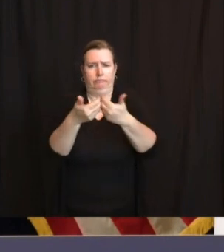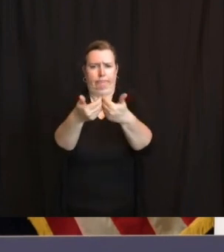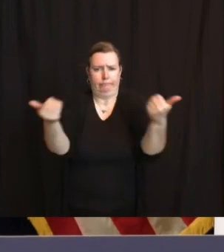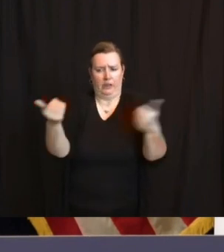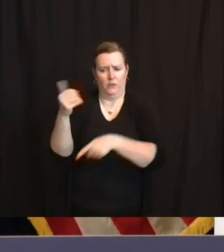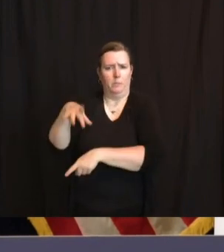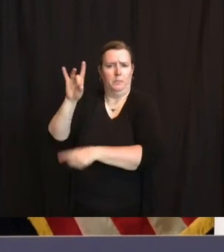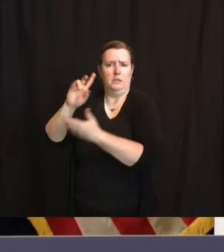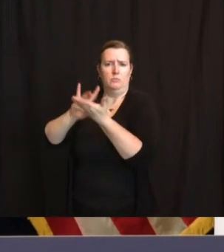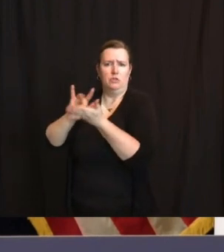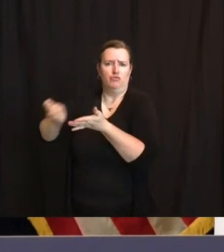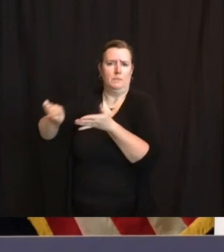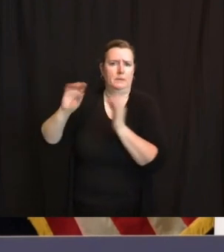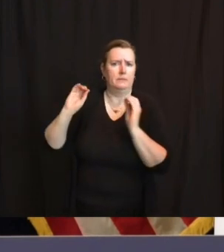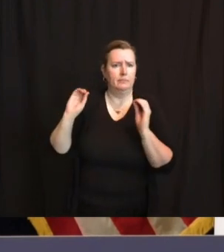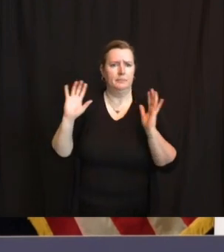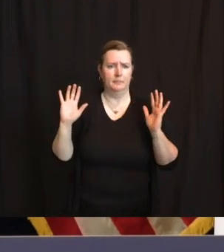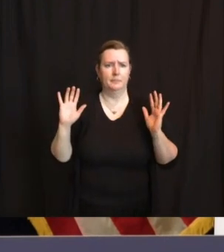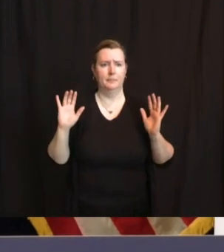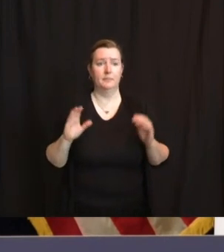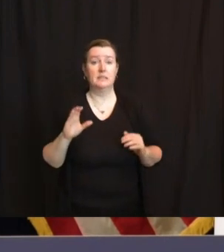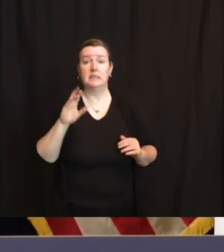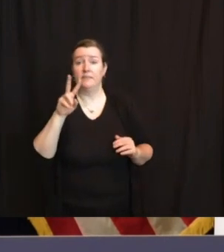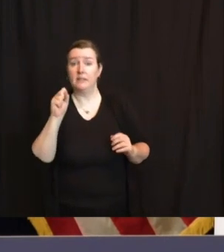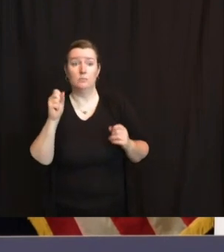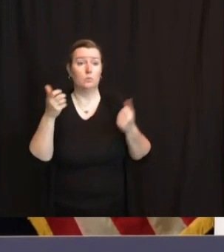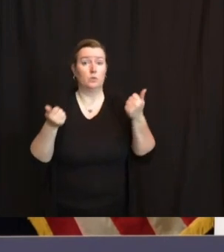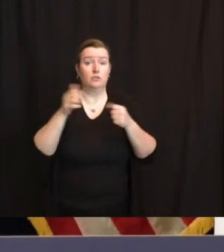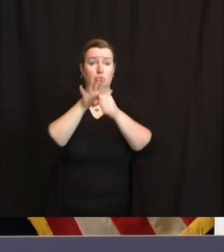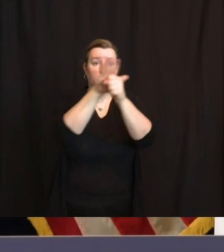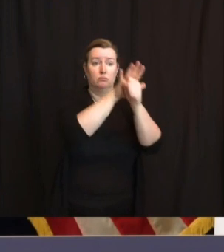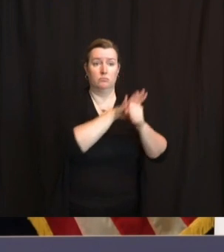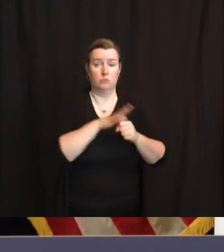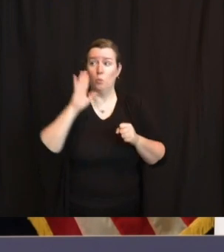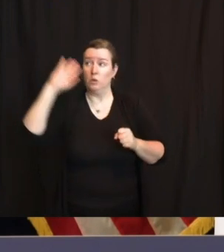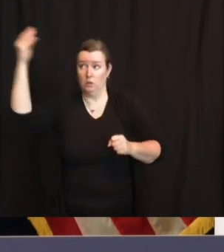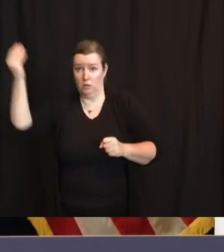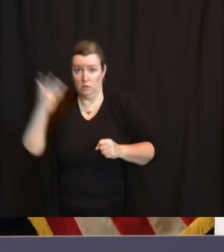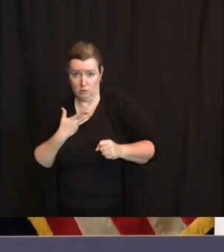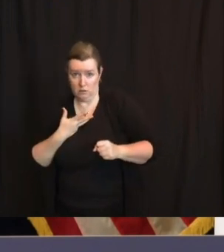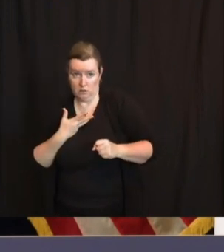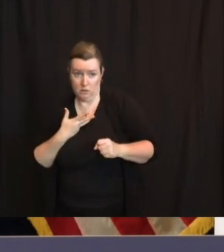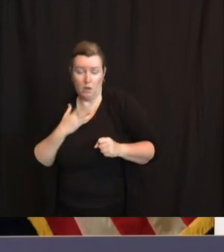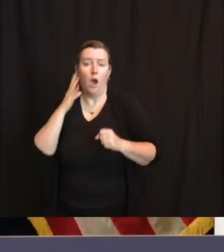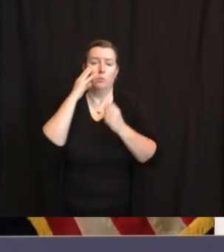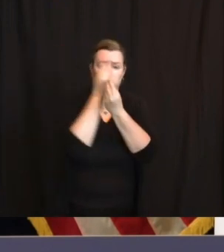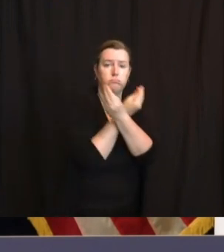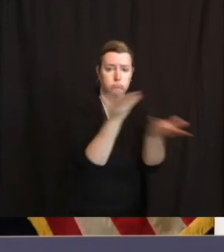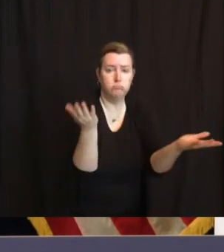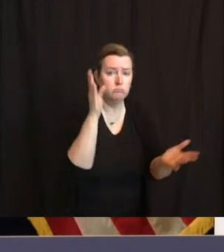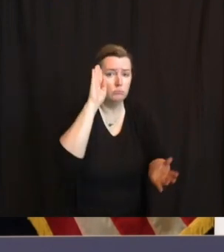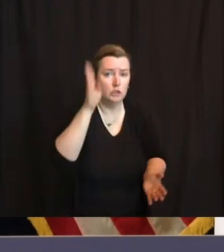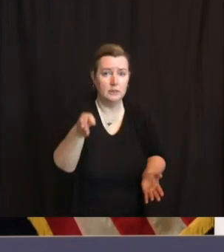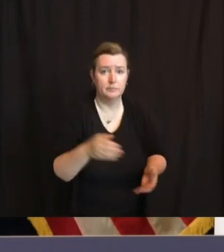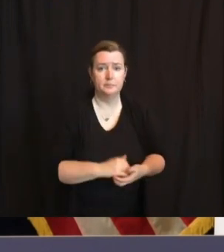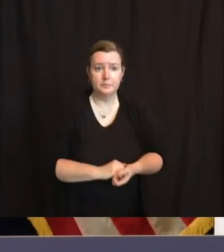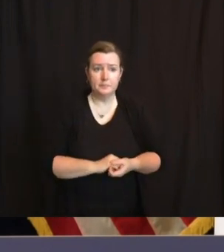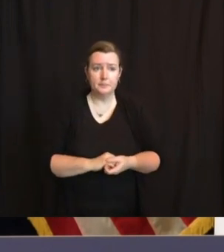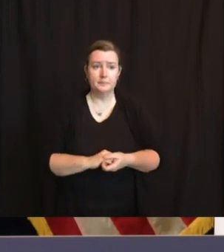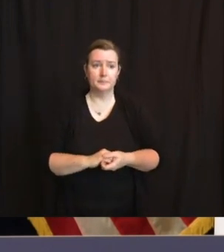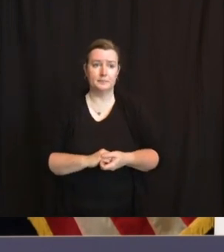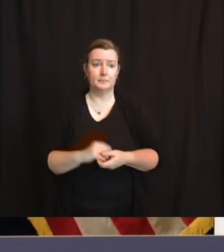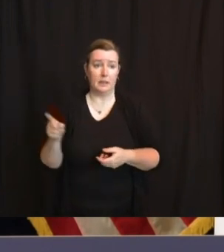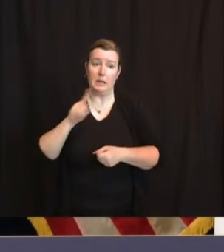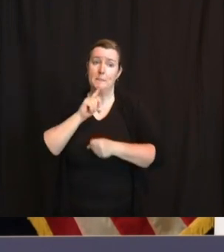next number of days. They have committed to getting 50 locations up and running I believe, by the end of May, which